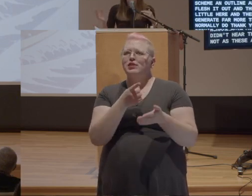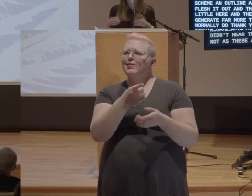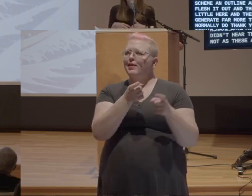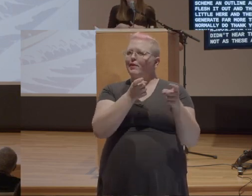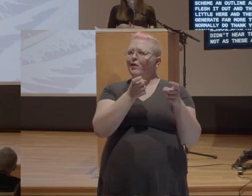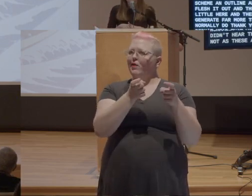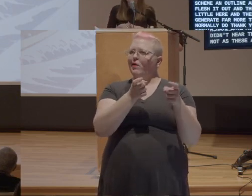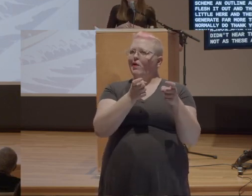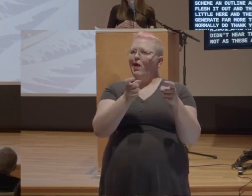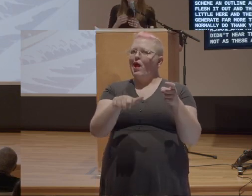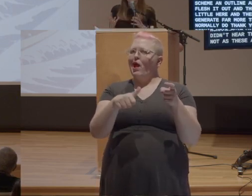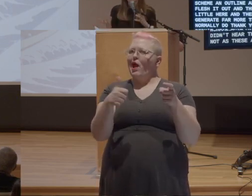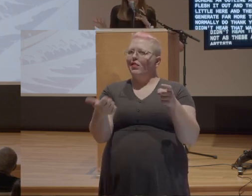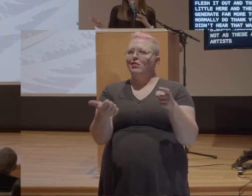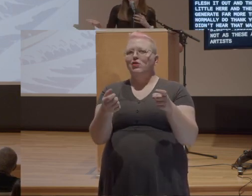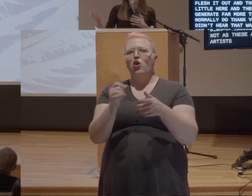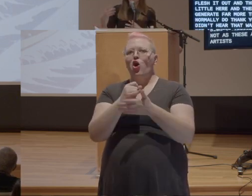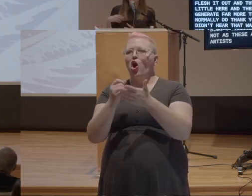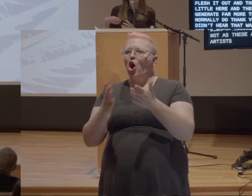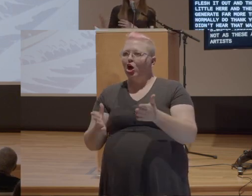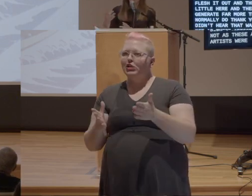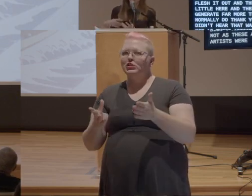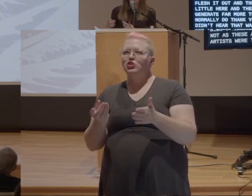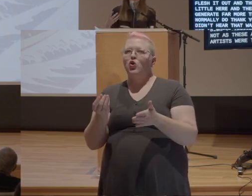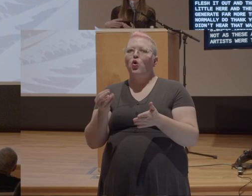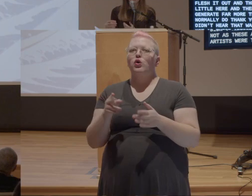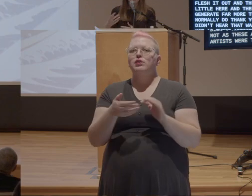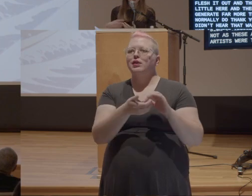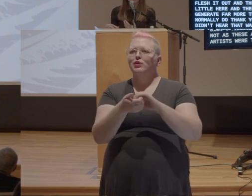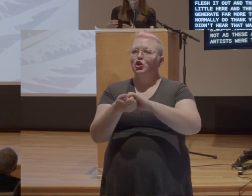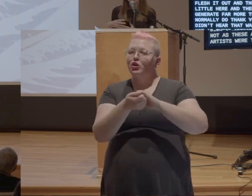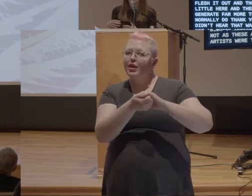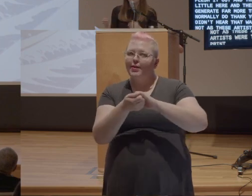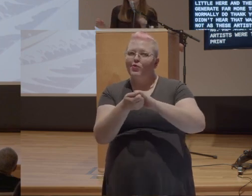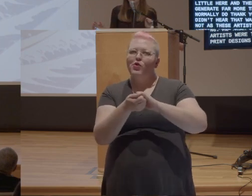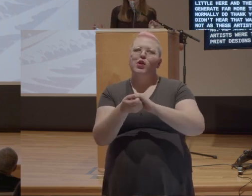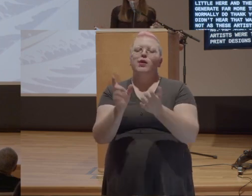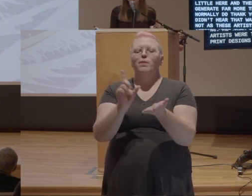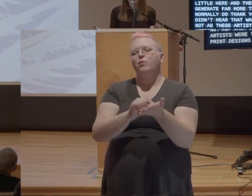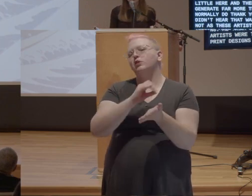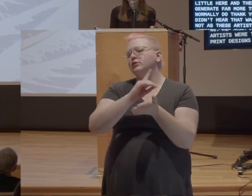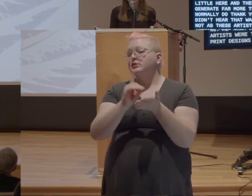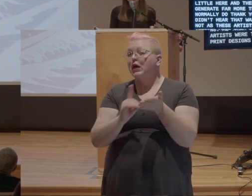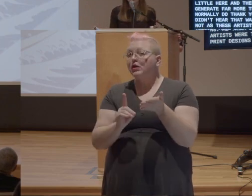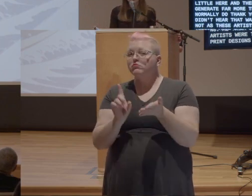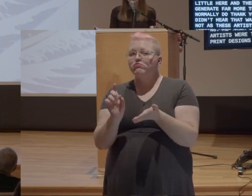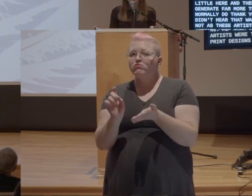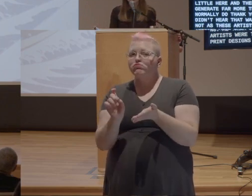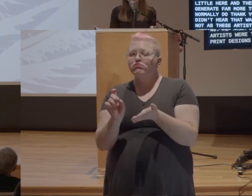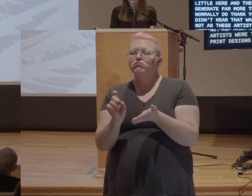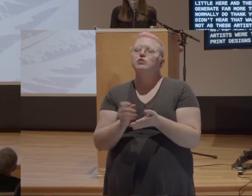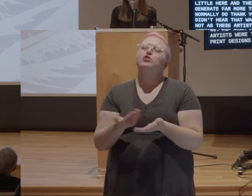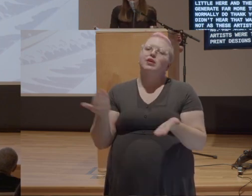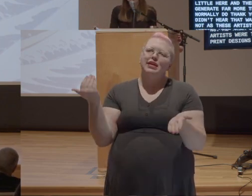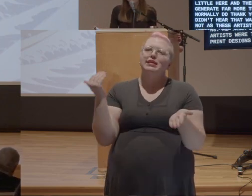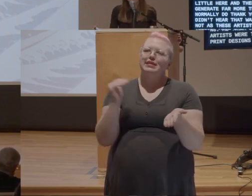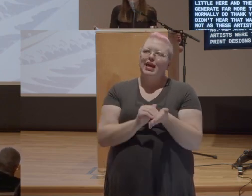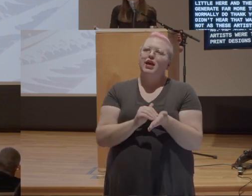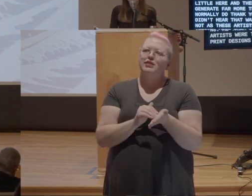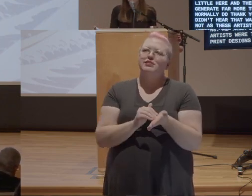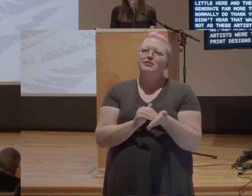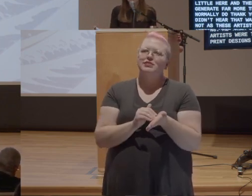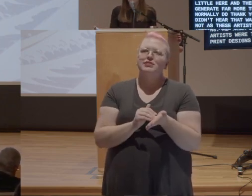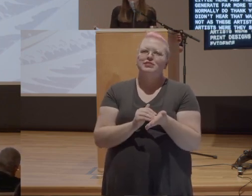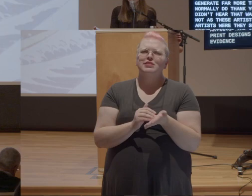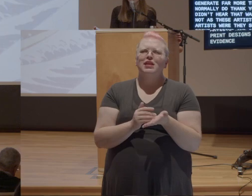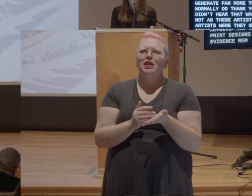other artists, were they sometimes collaborating on print designs? And so again, there's little